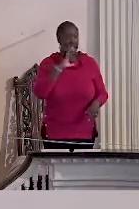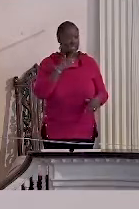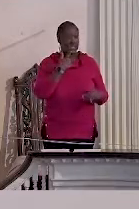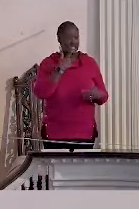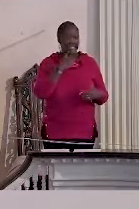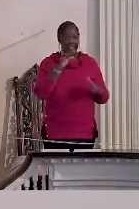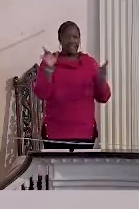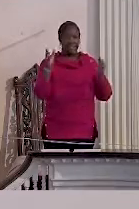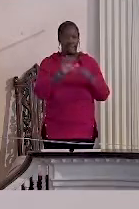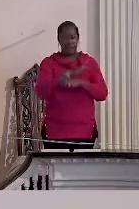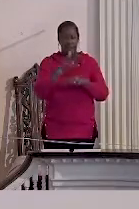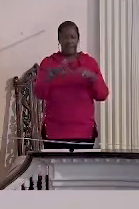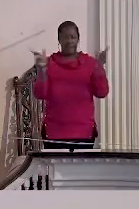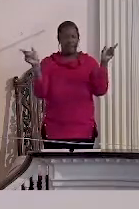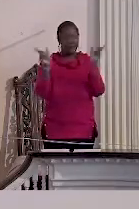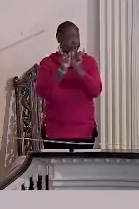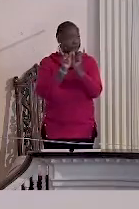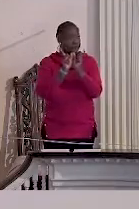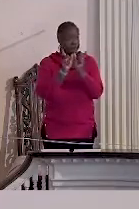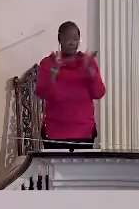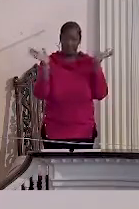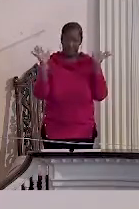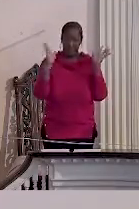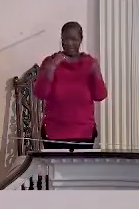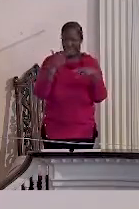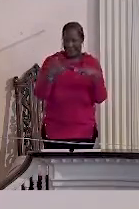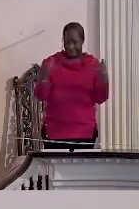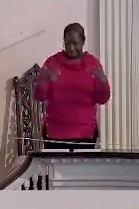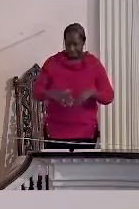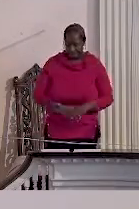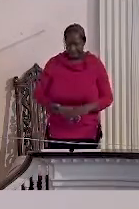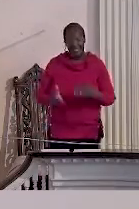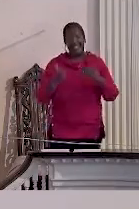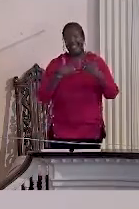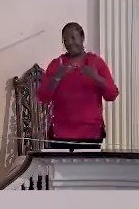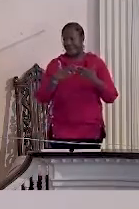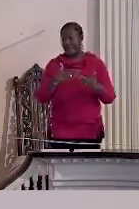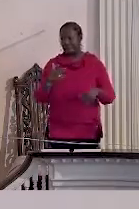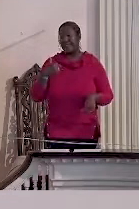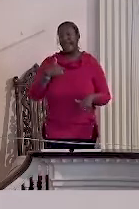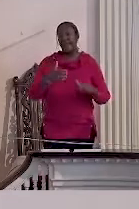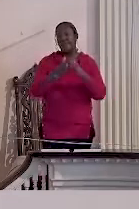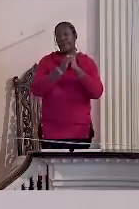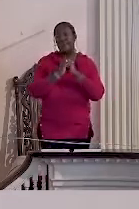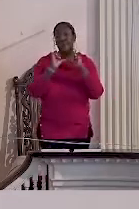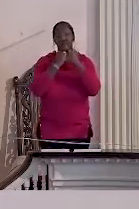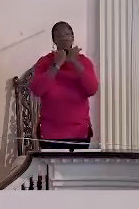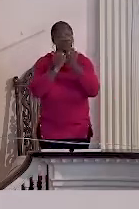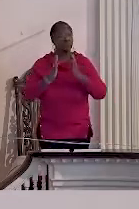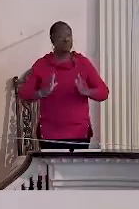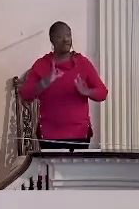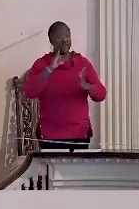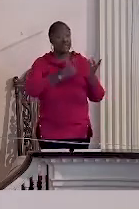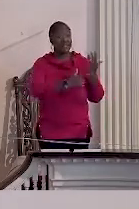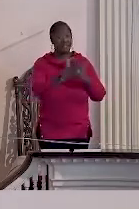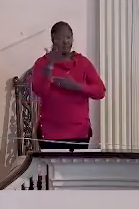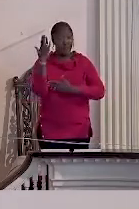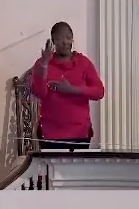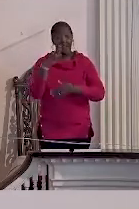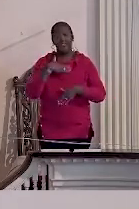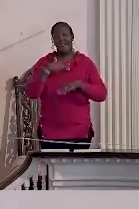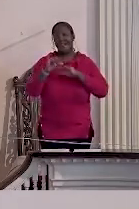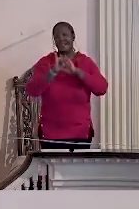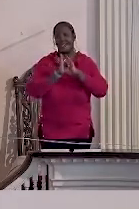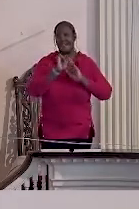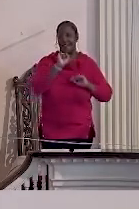so however you interpret that, it's so funny. Anyway, I'm your worship associate this morning. My pronouns are